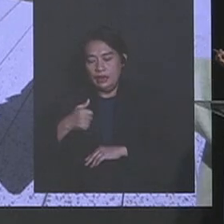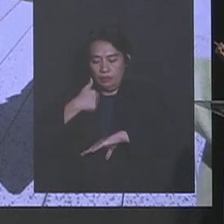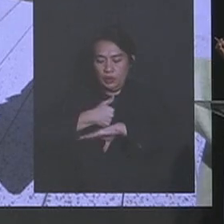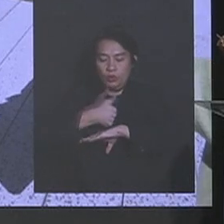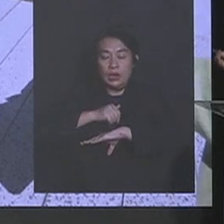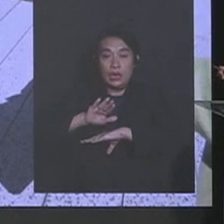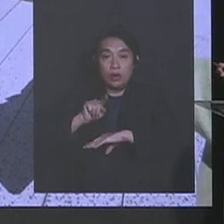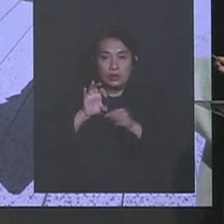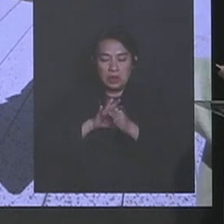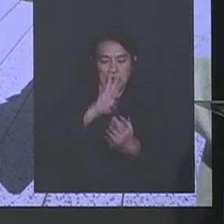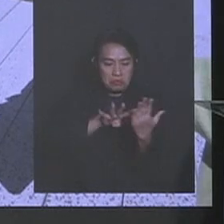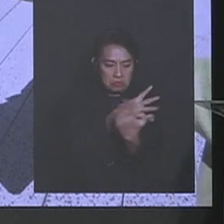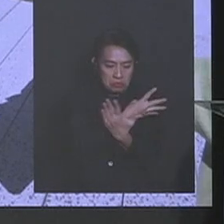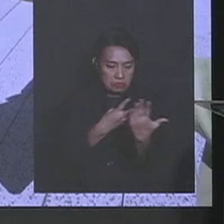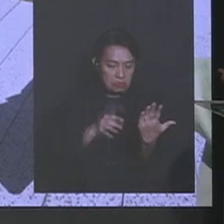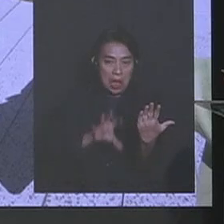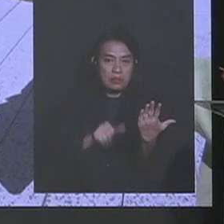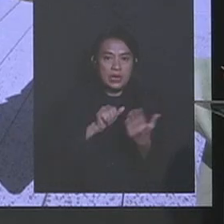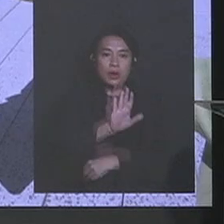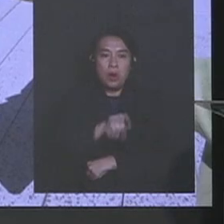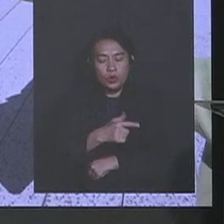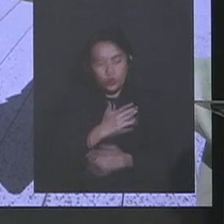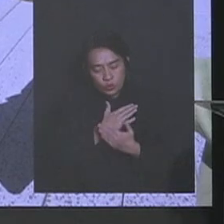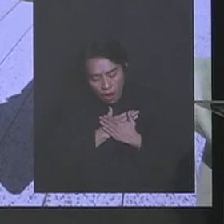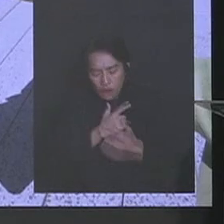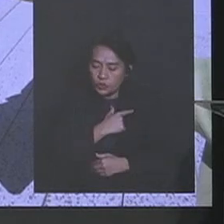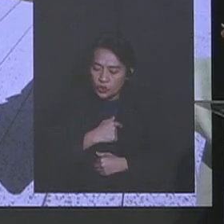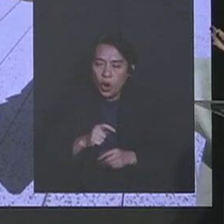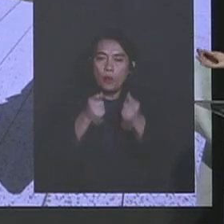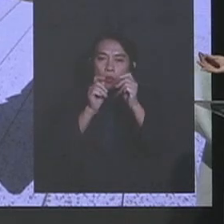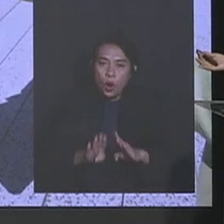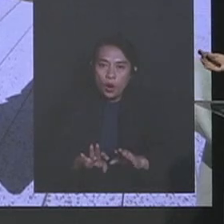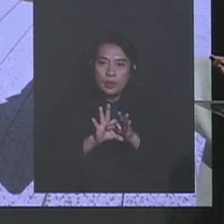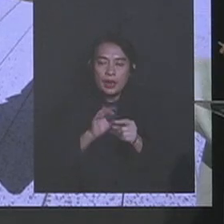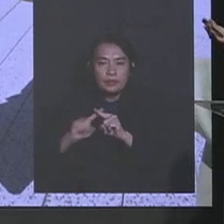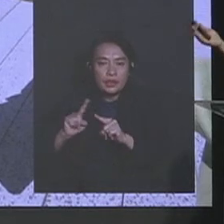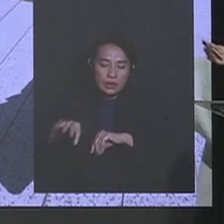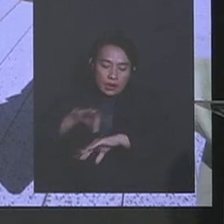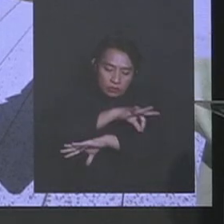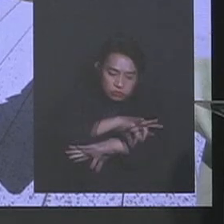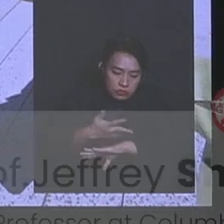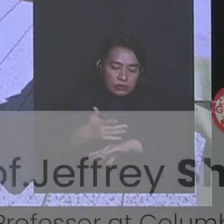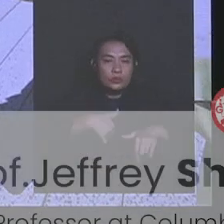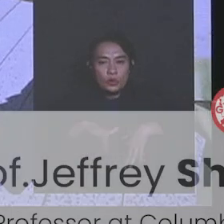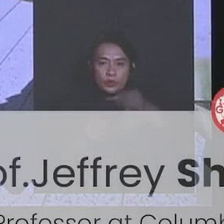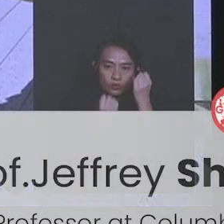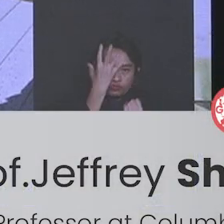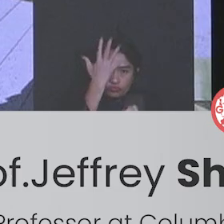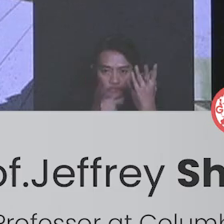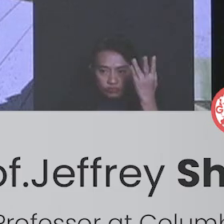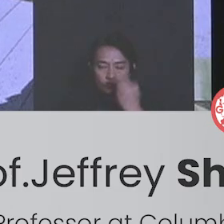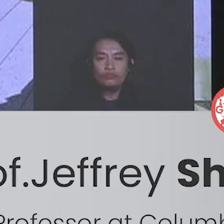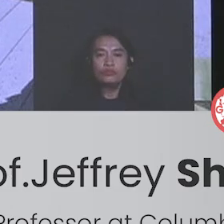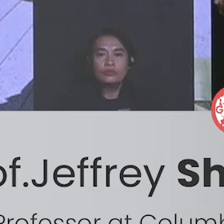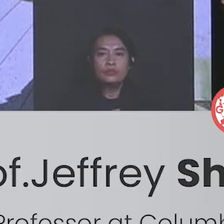about design, passionate about the public realm, studied under Holly White. You may have heard of William H. White, really